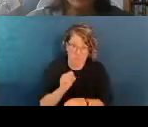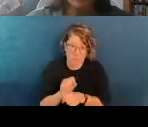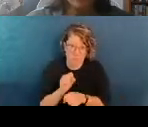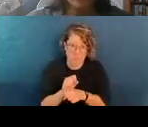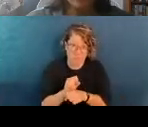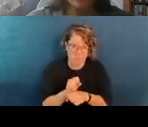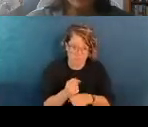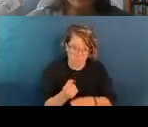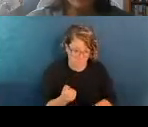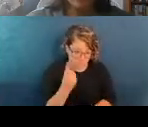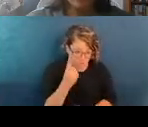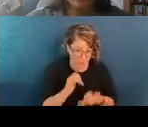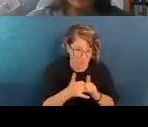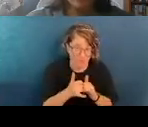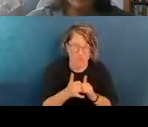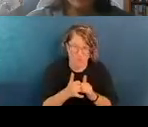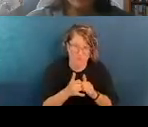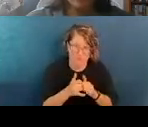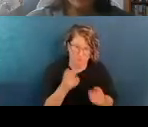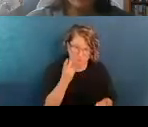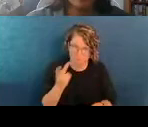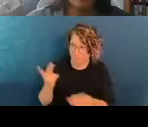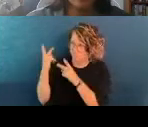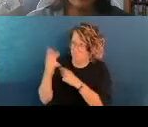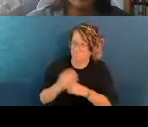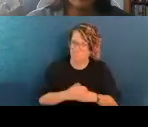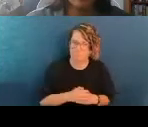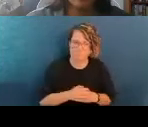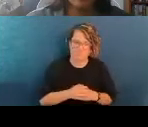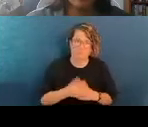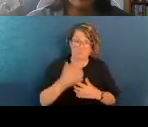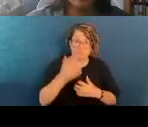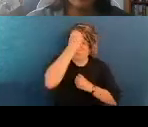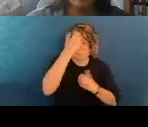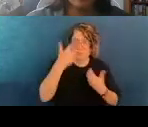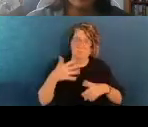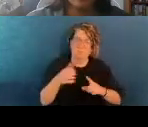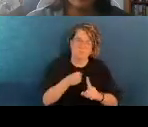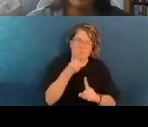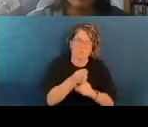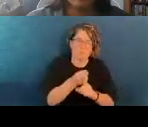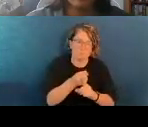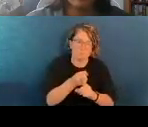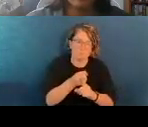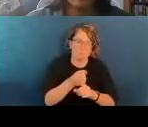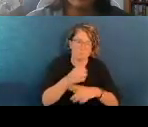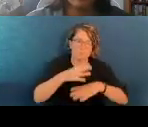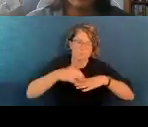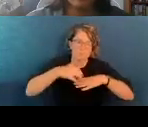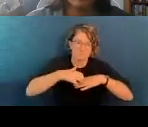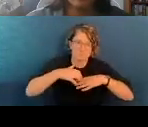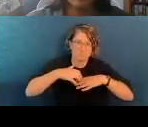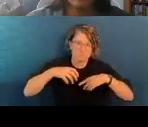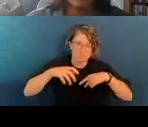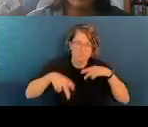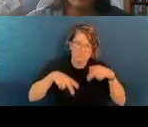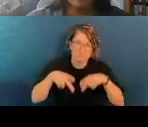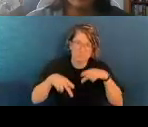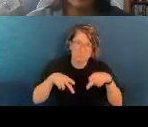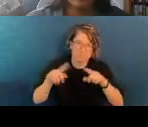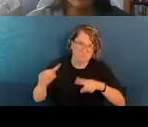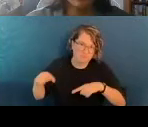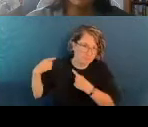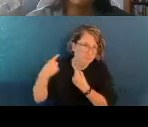it continues to have, profound impacts on First Peoples' lived realities, in that the social inequality that's experienced by